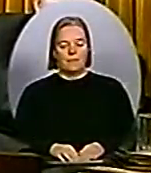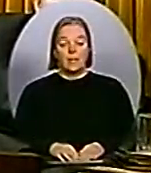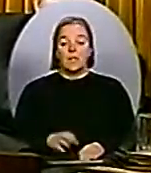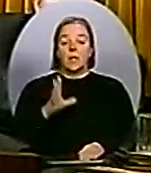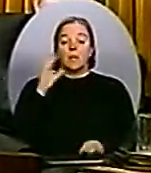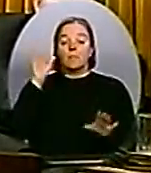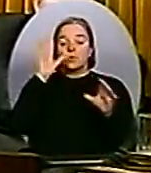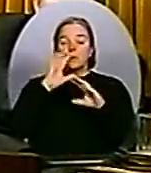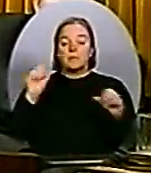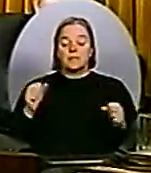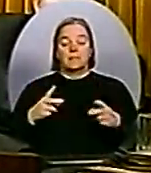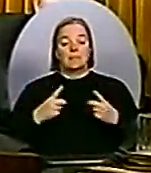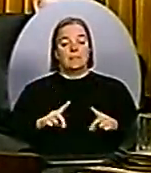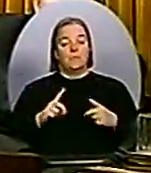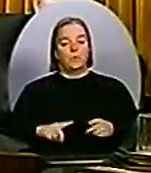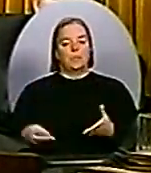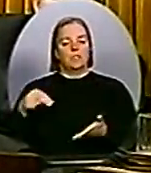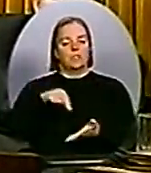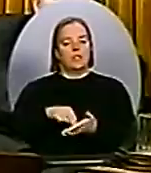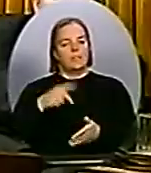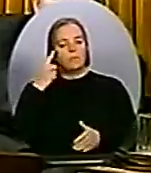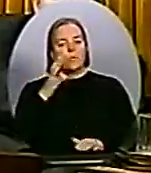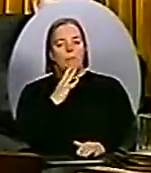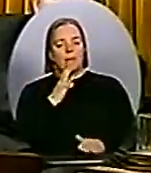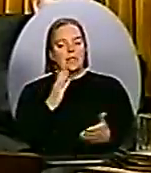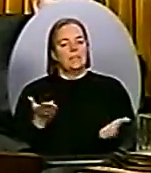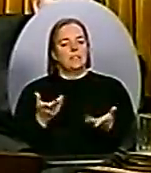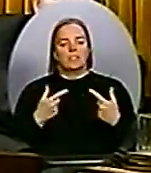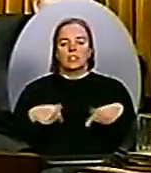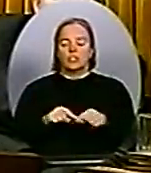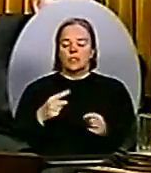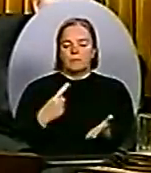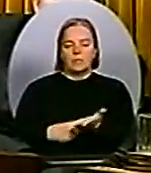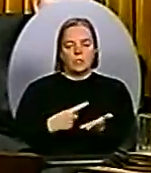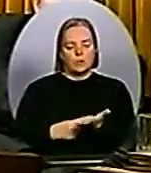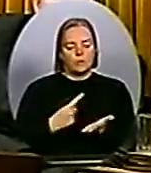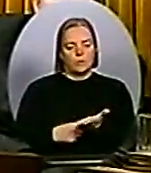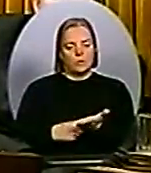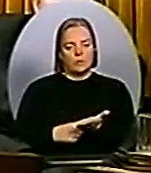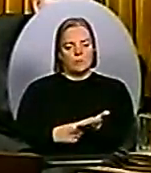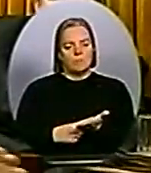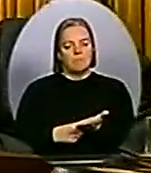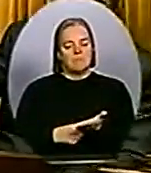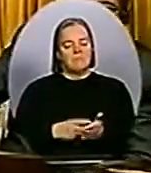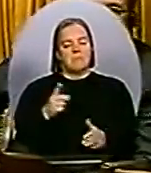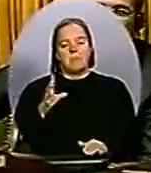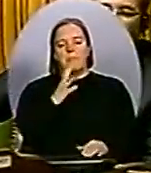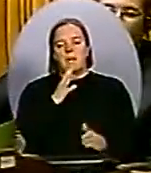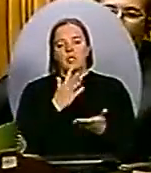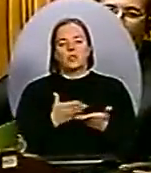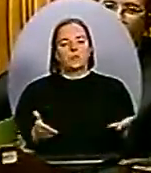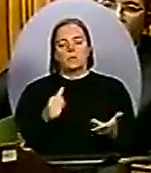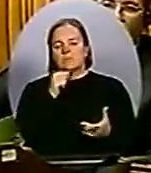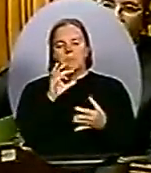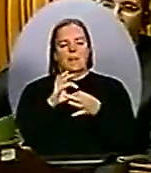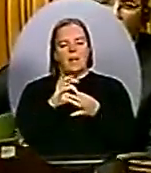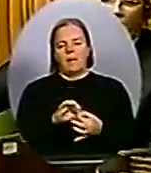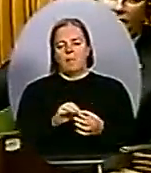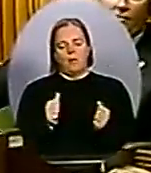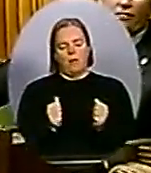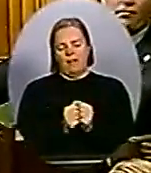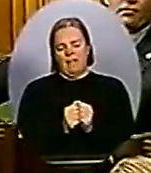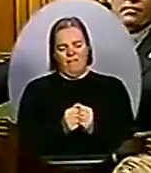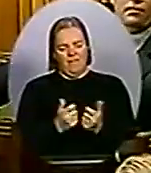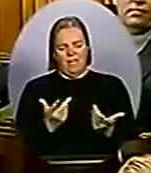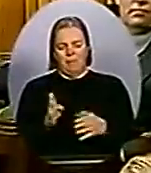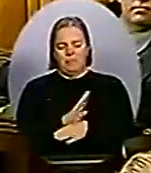Commons things that have nothing to do with government business is because he wants to use the umbrella, the comfortable